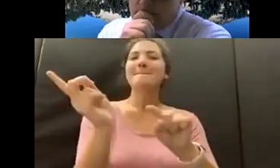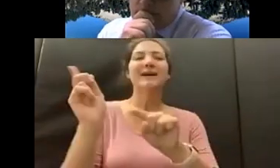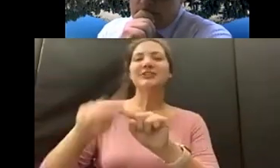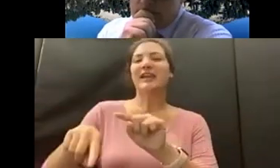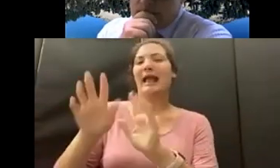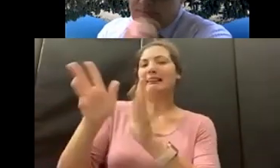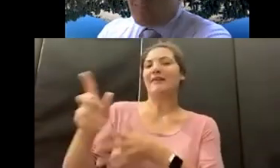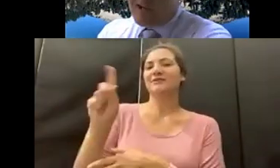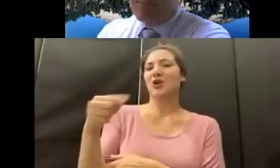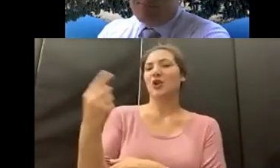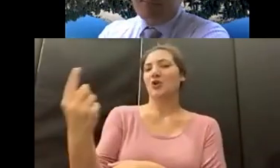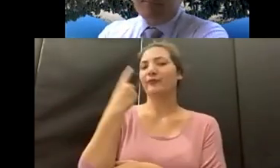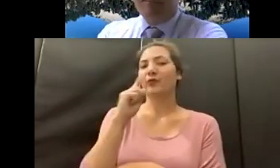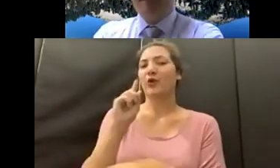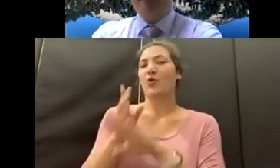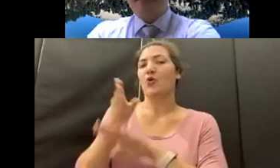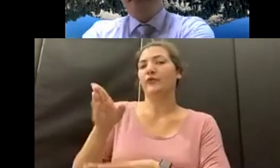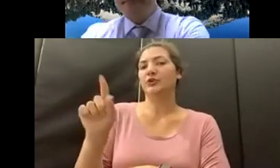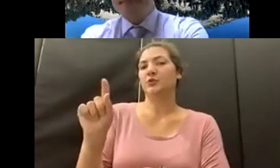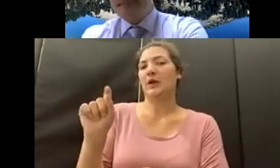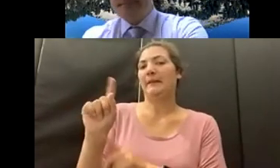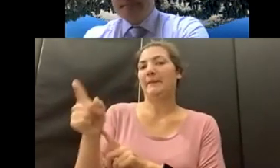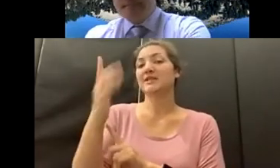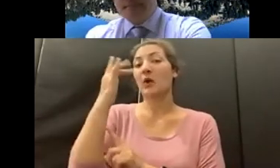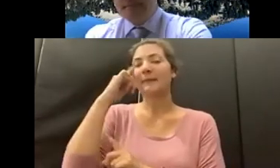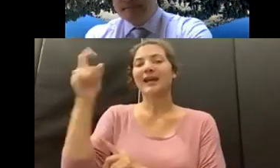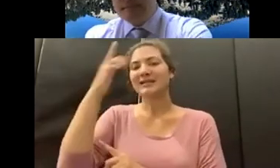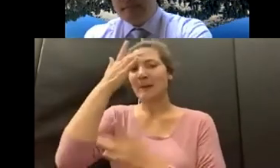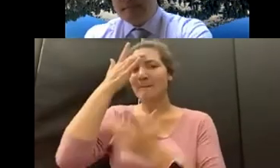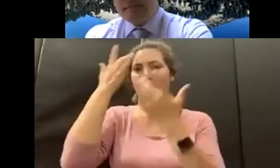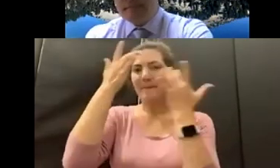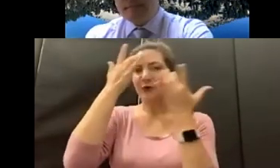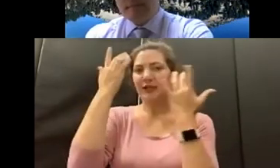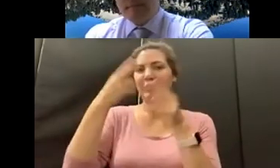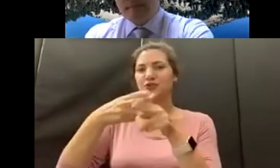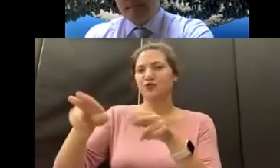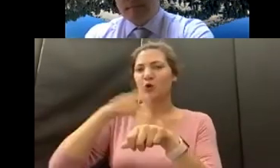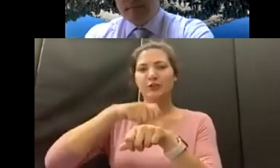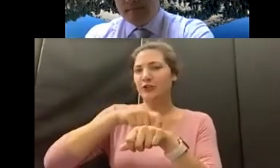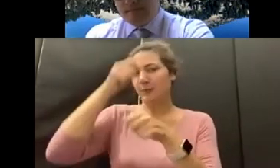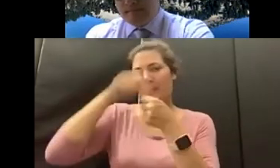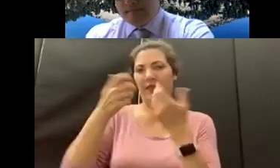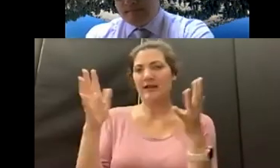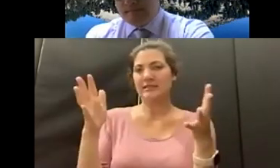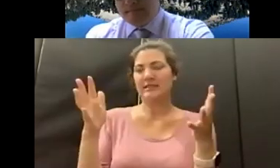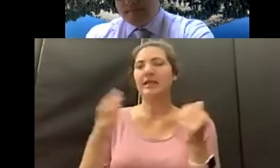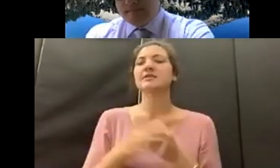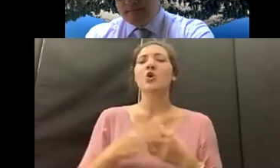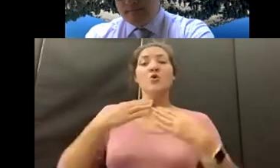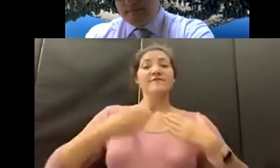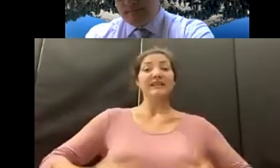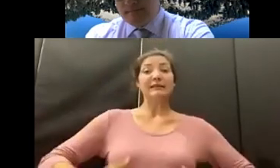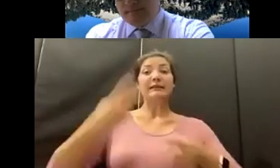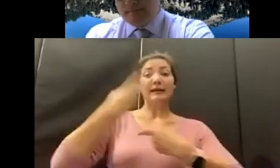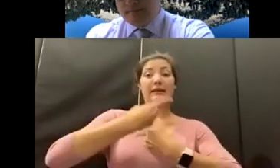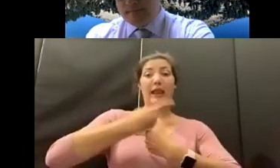20 minutes because of her short-term memory. Right. So even if they are physically able to care for